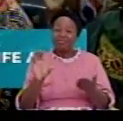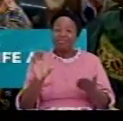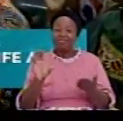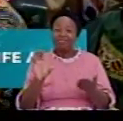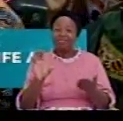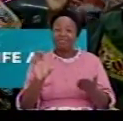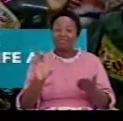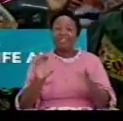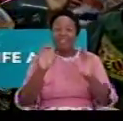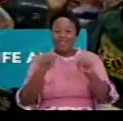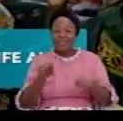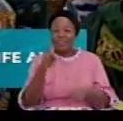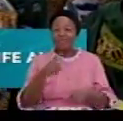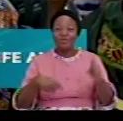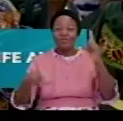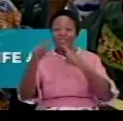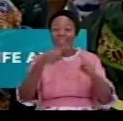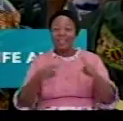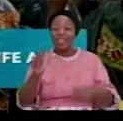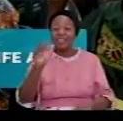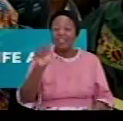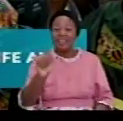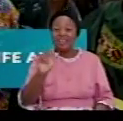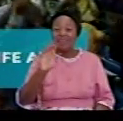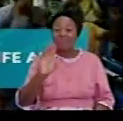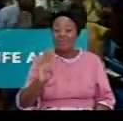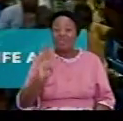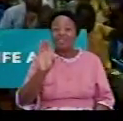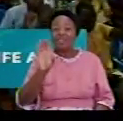Can you pronounce A, B, C?